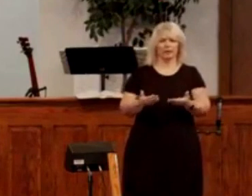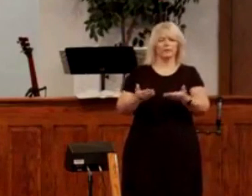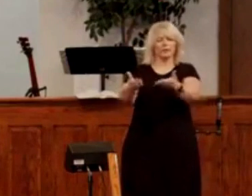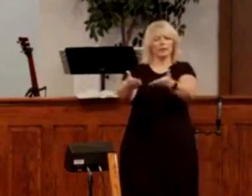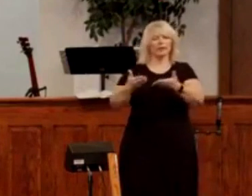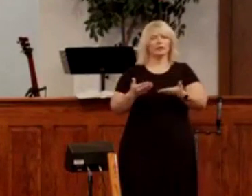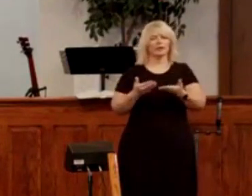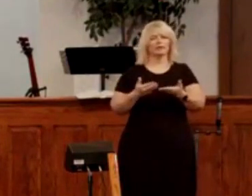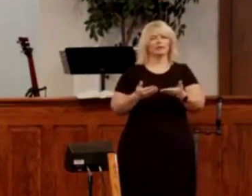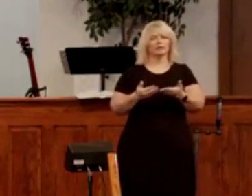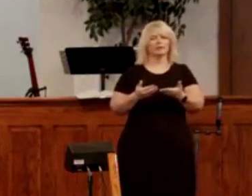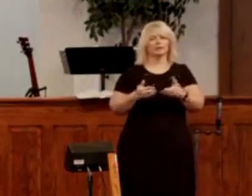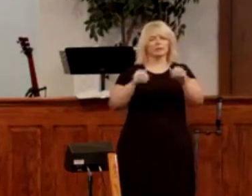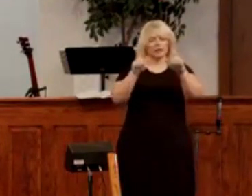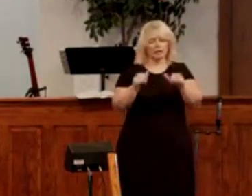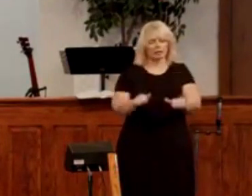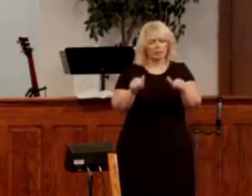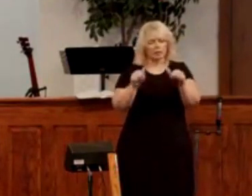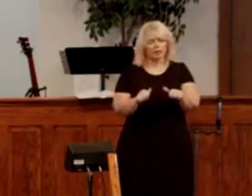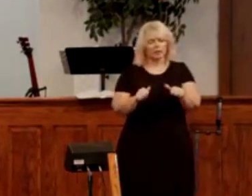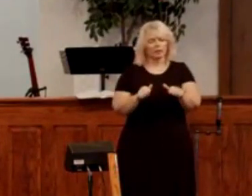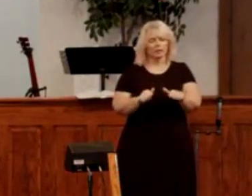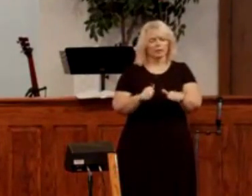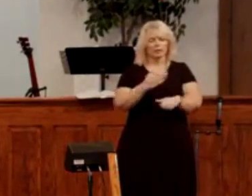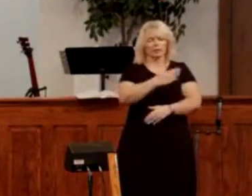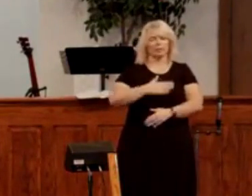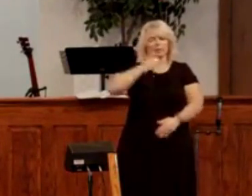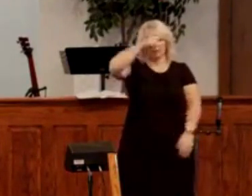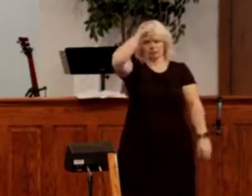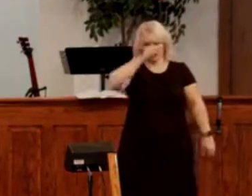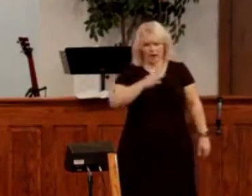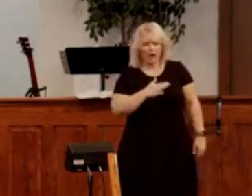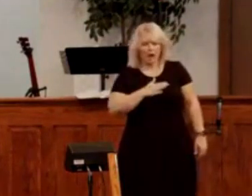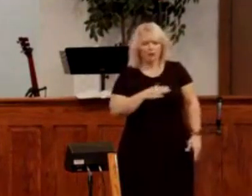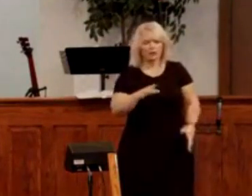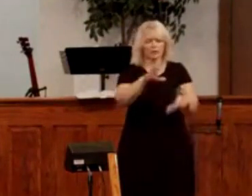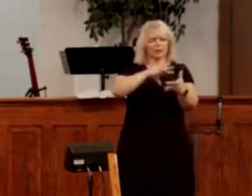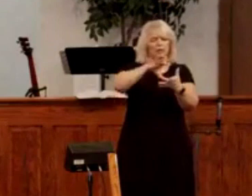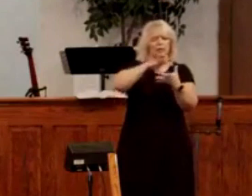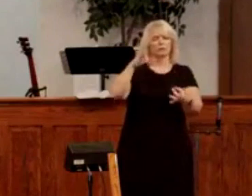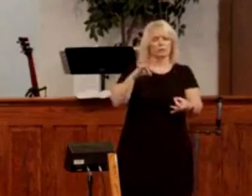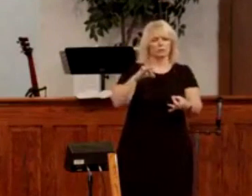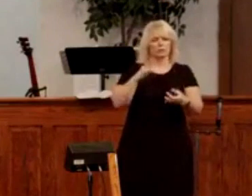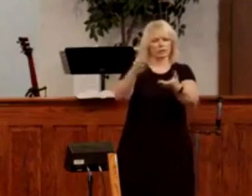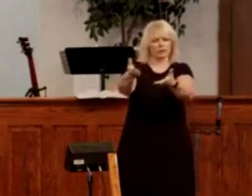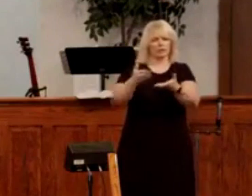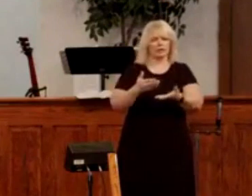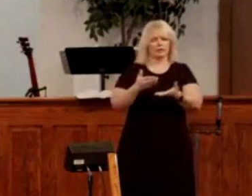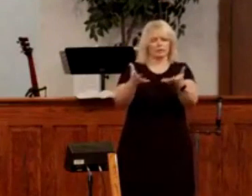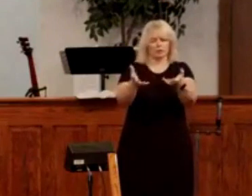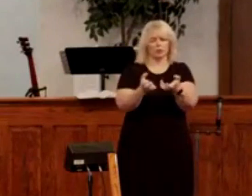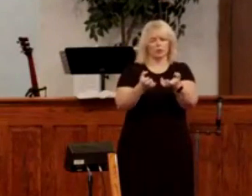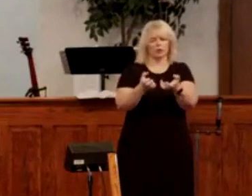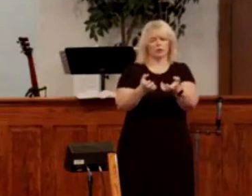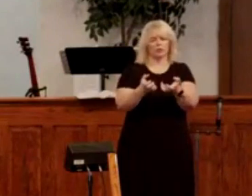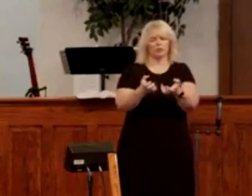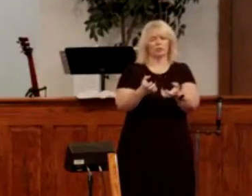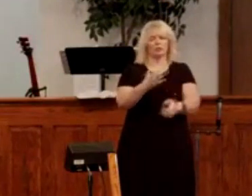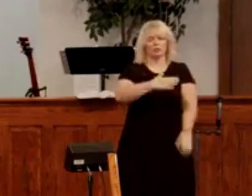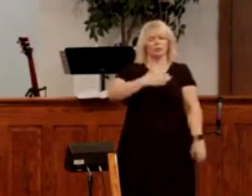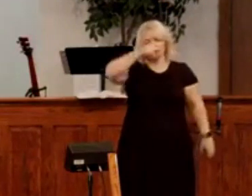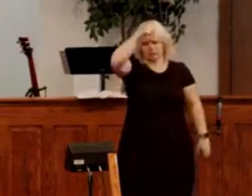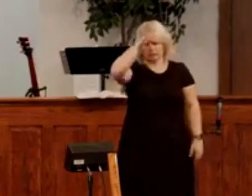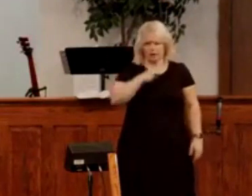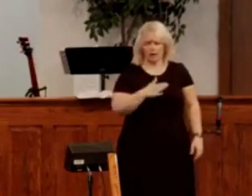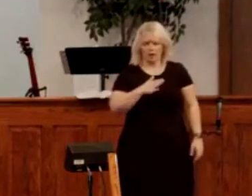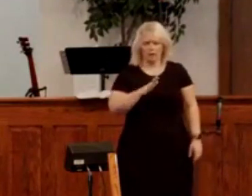the will to do what pleases God. Right? The Holy Spirit in our heart gives us the will to do what pleases God. That's why this is so